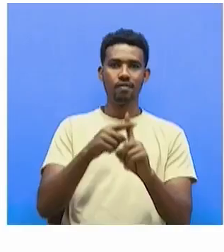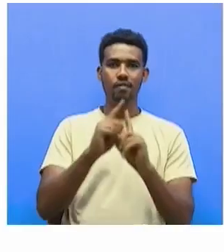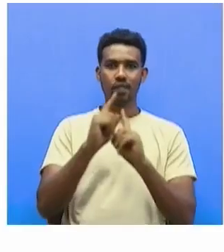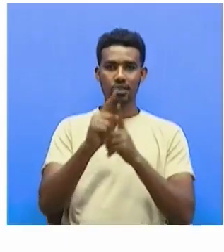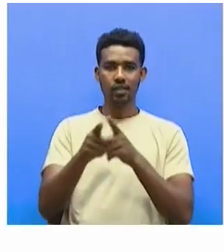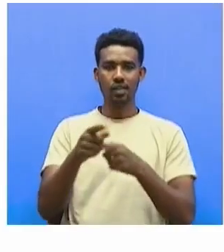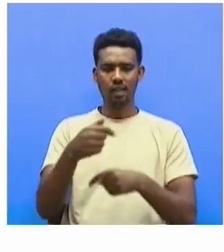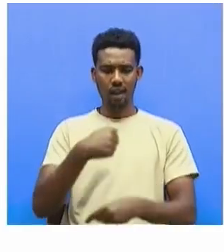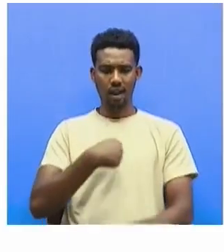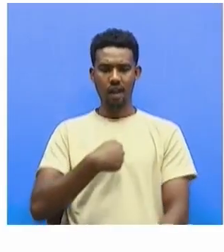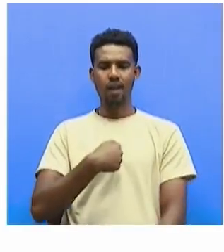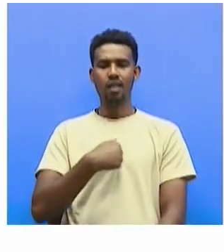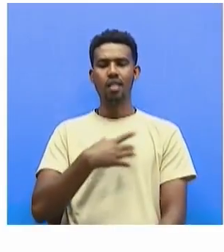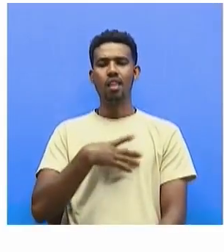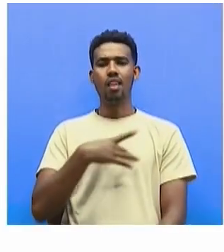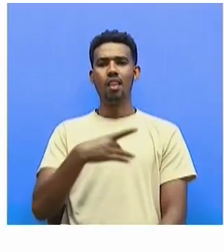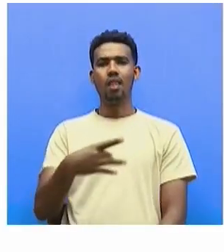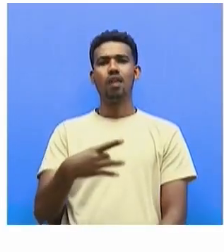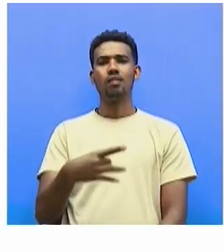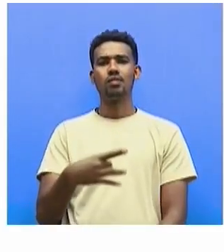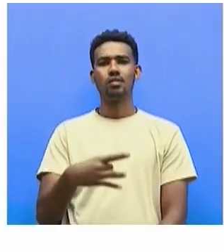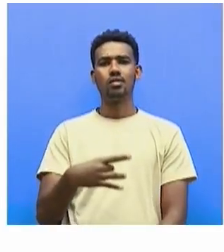I like